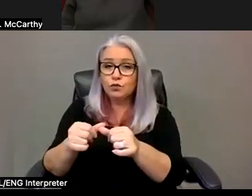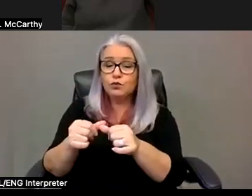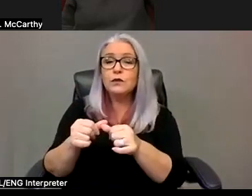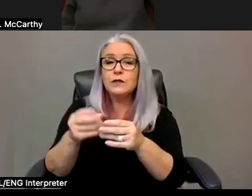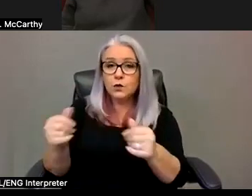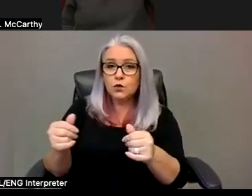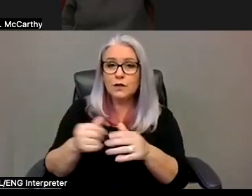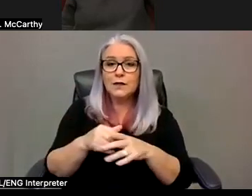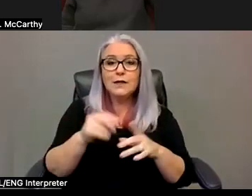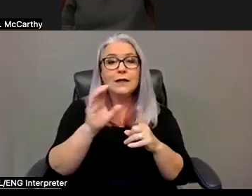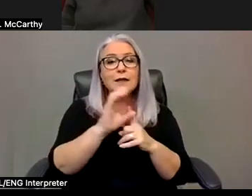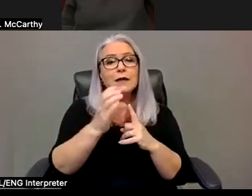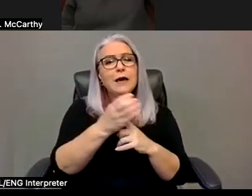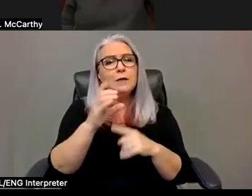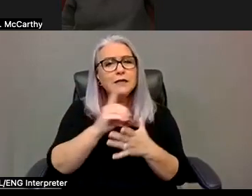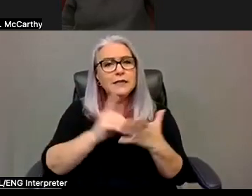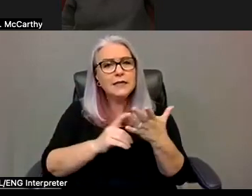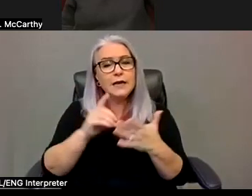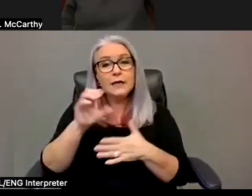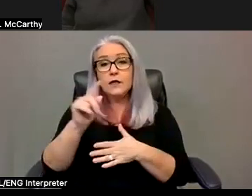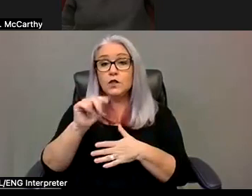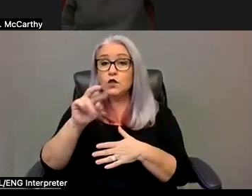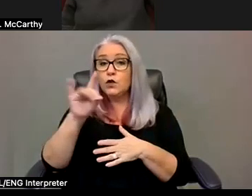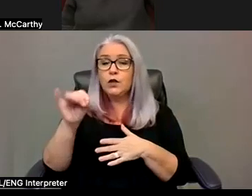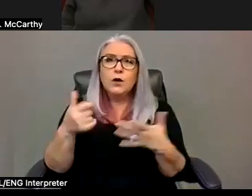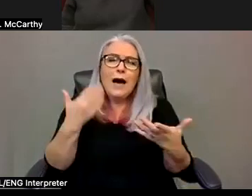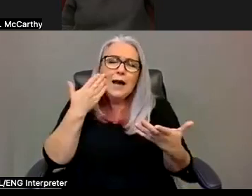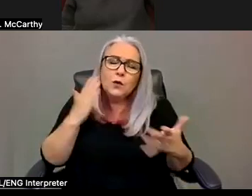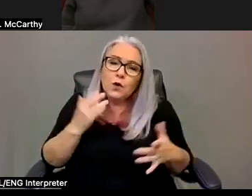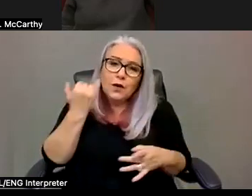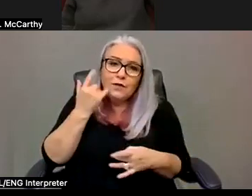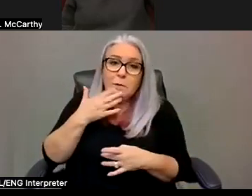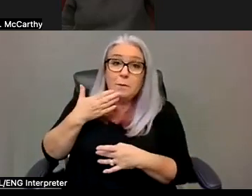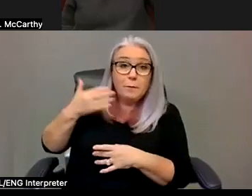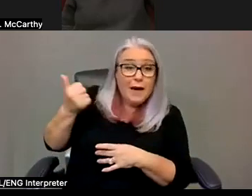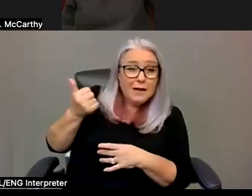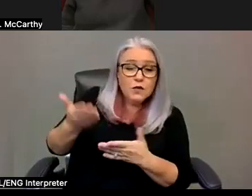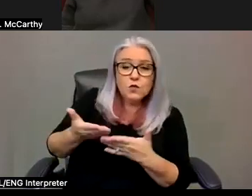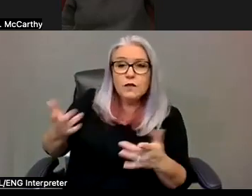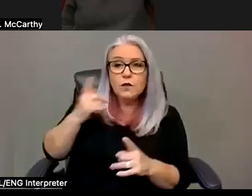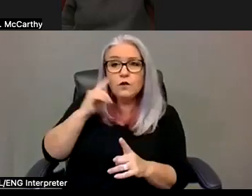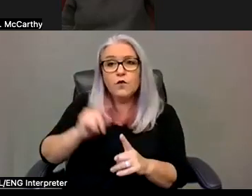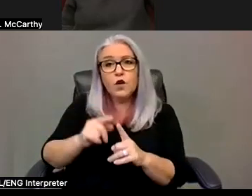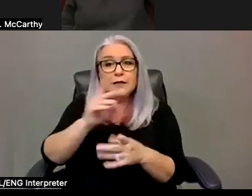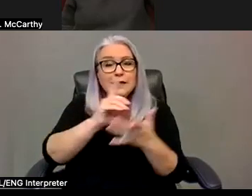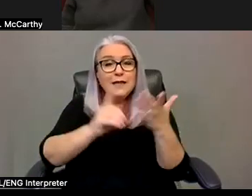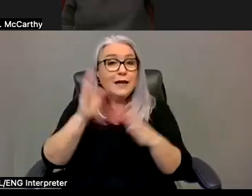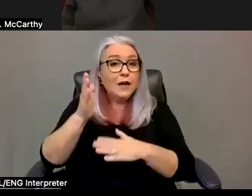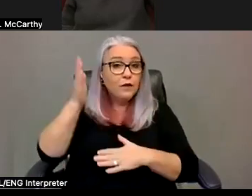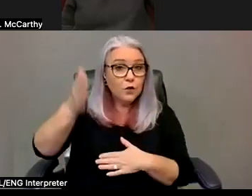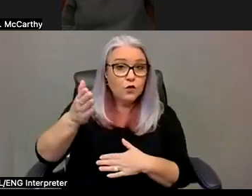The Climate Design Studios, I'm not sure if they're the best resource for designing our future in that regard. I think,